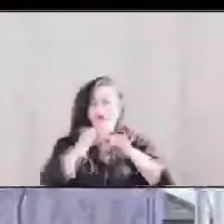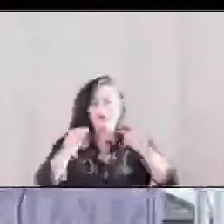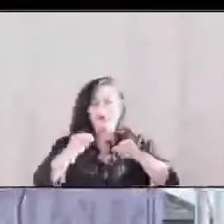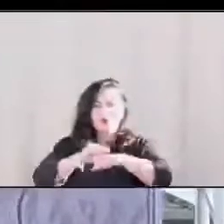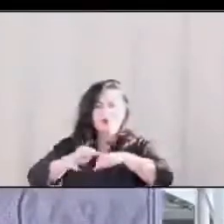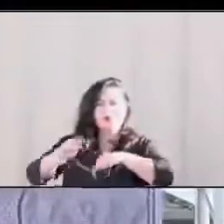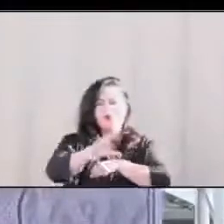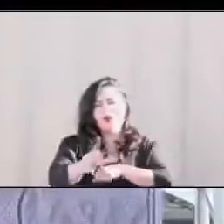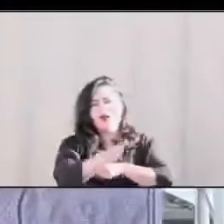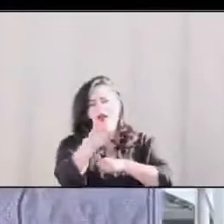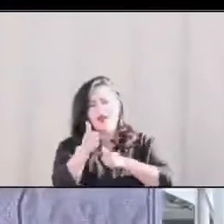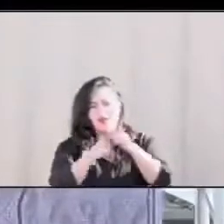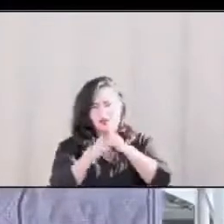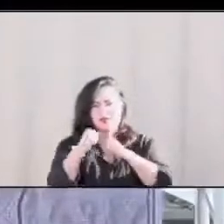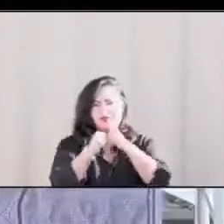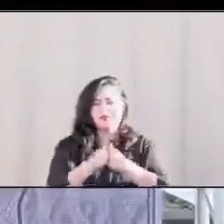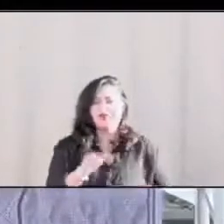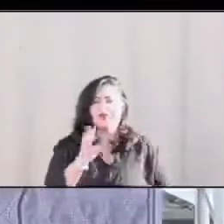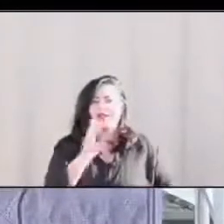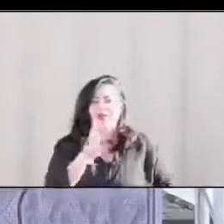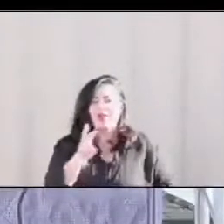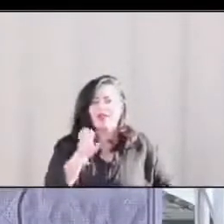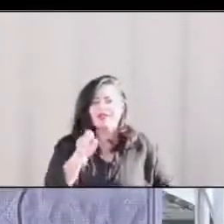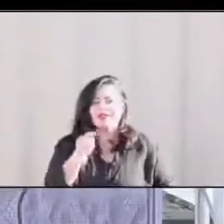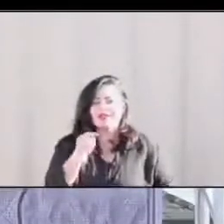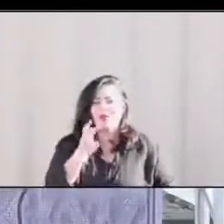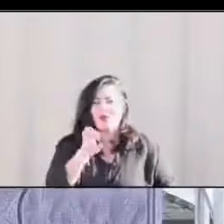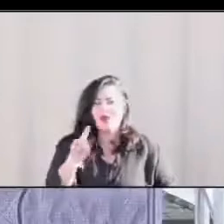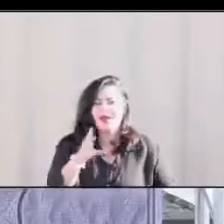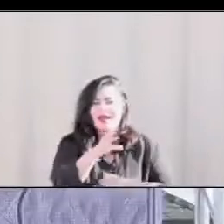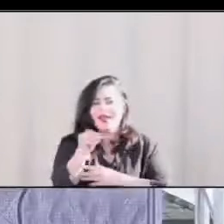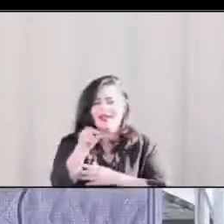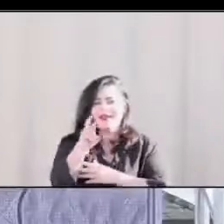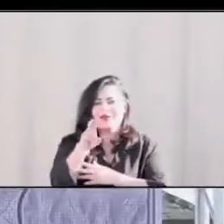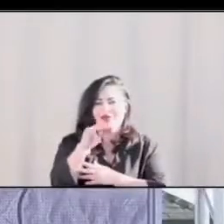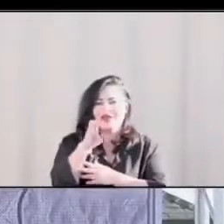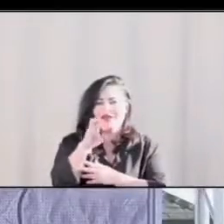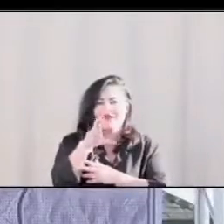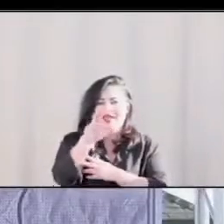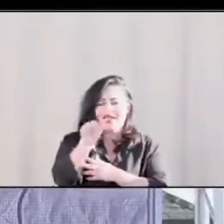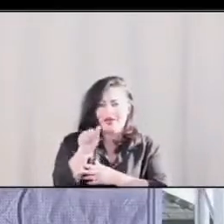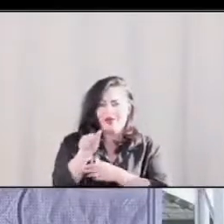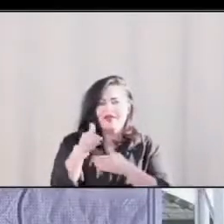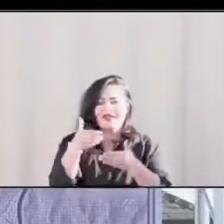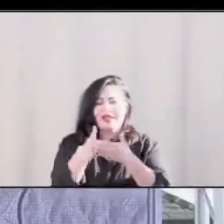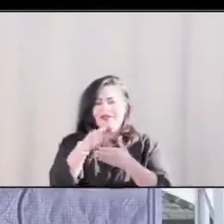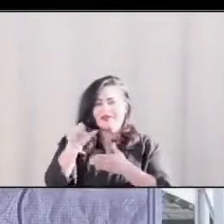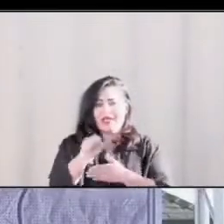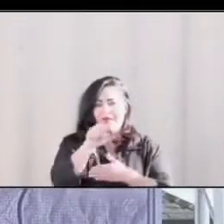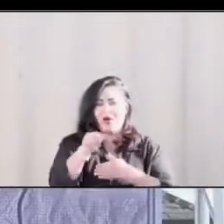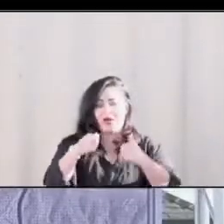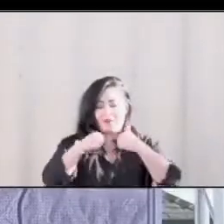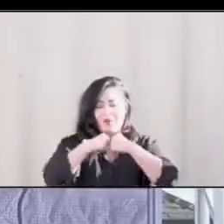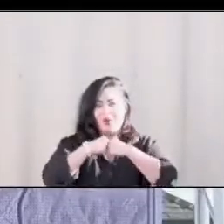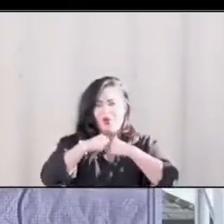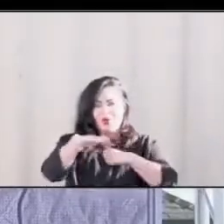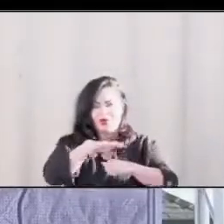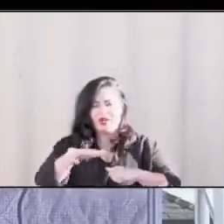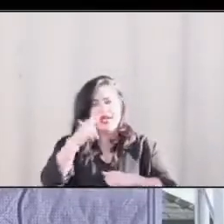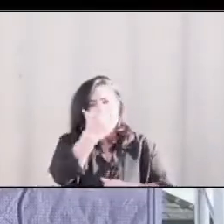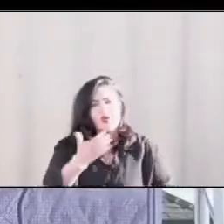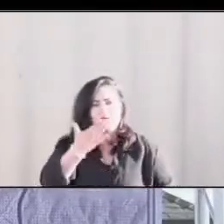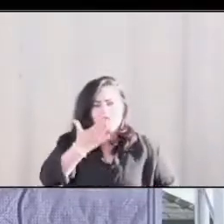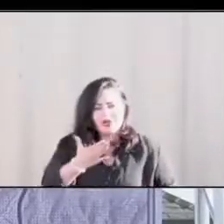As we come down to Westwood and down into Riviera, all the way to the coast bordering Santa Monica, everything's looking really good as far